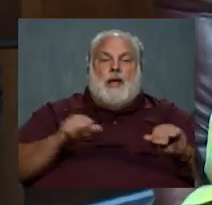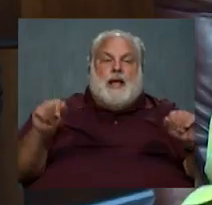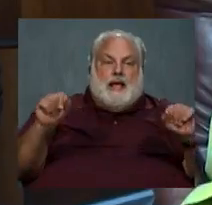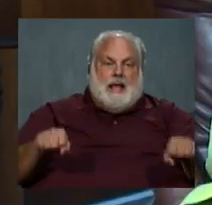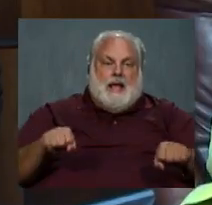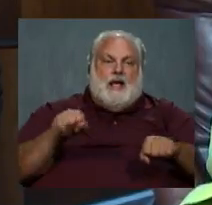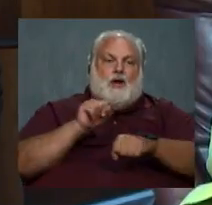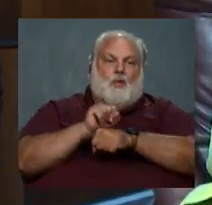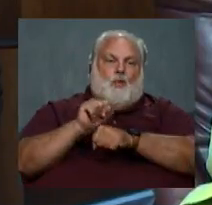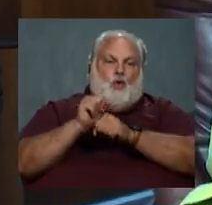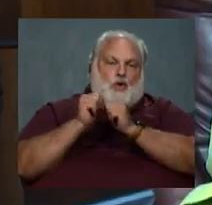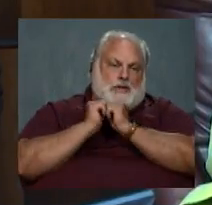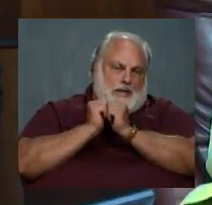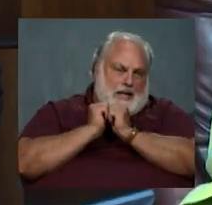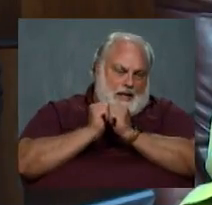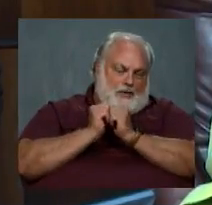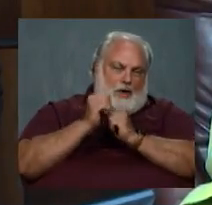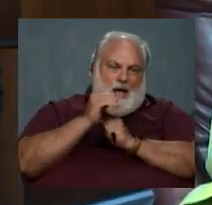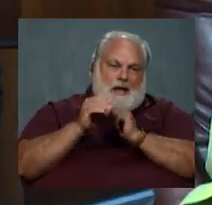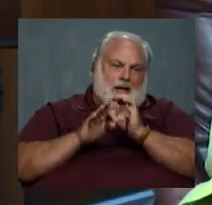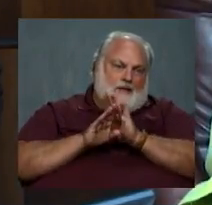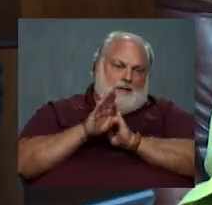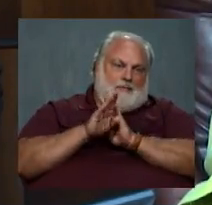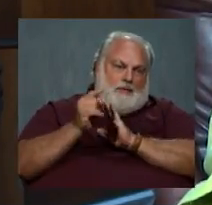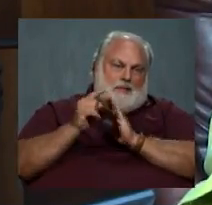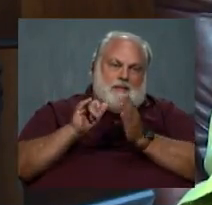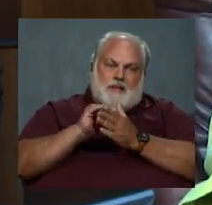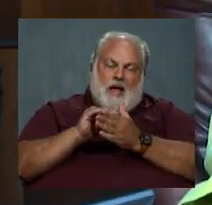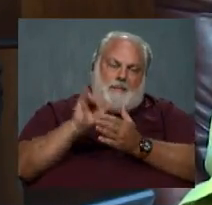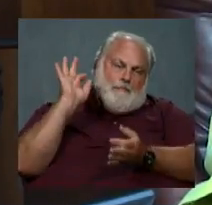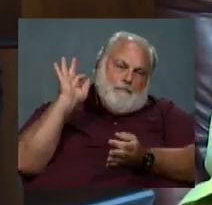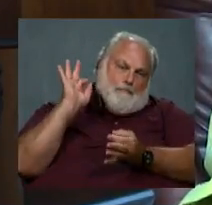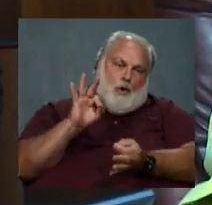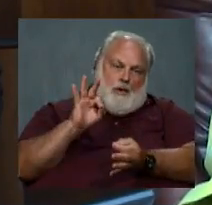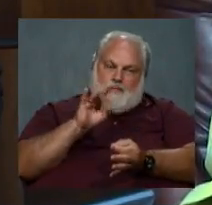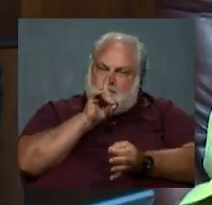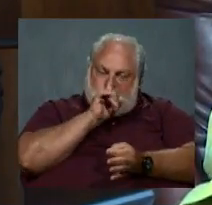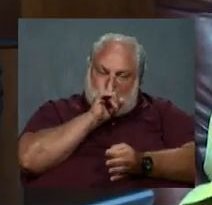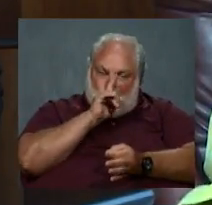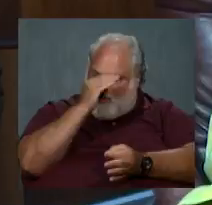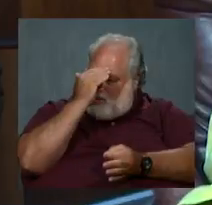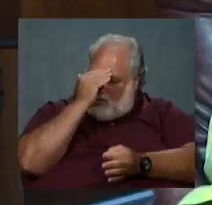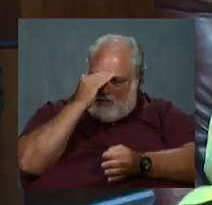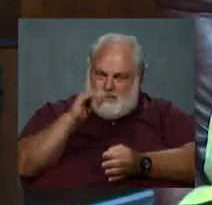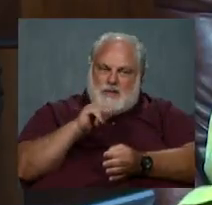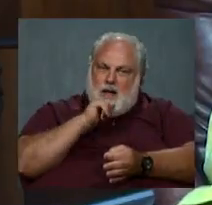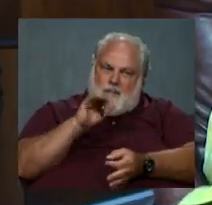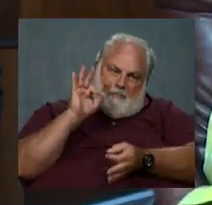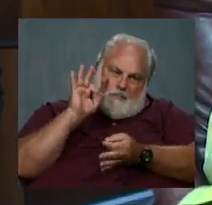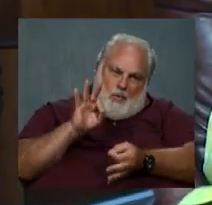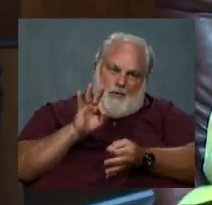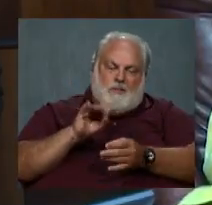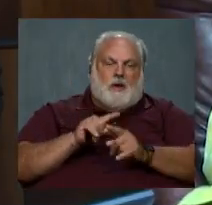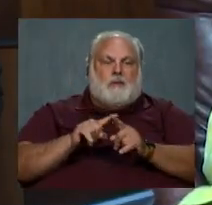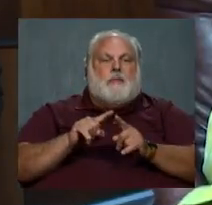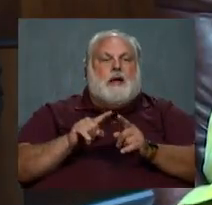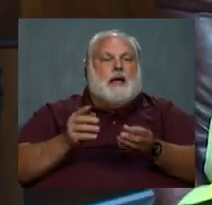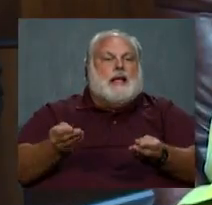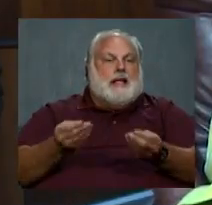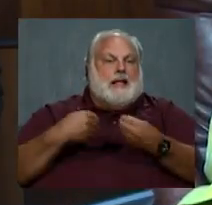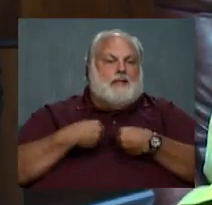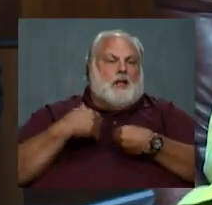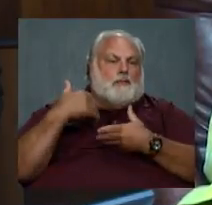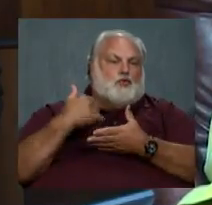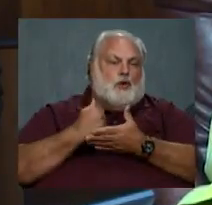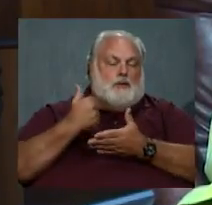together and come up with something that is certainly not perfect. I think we all agree that it's not, but that this is an opportunity. And